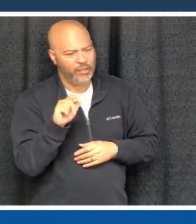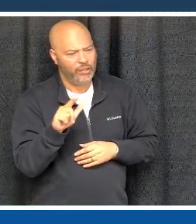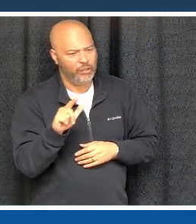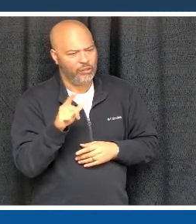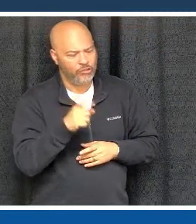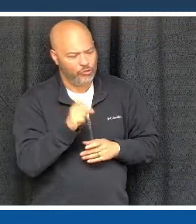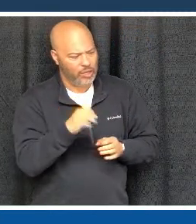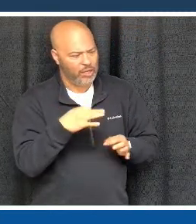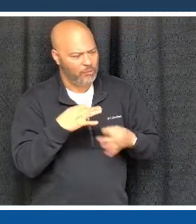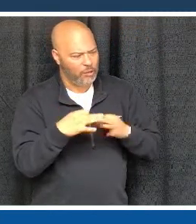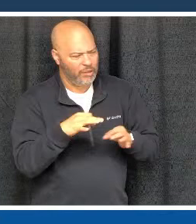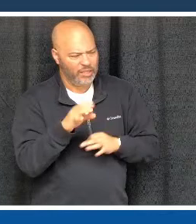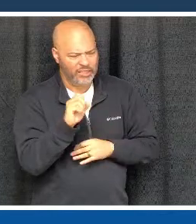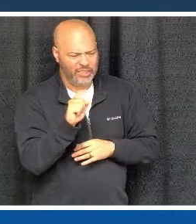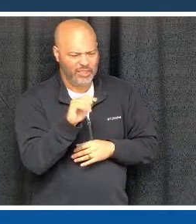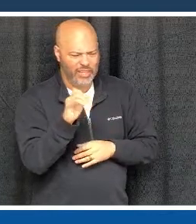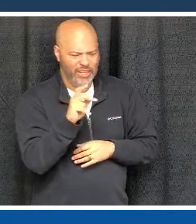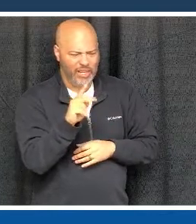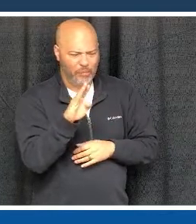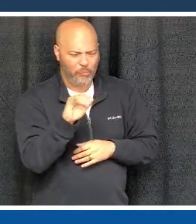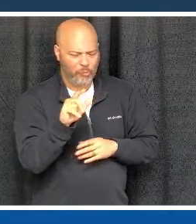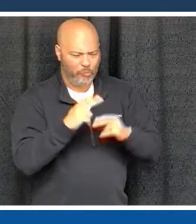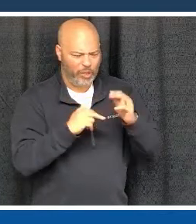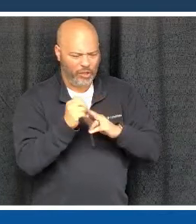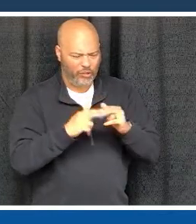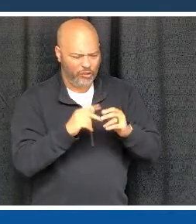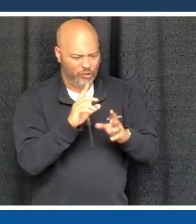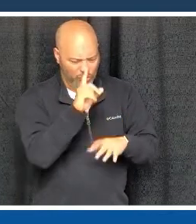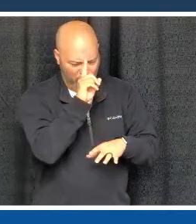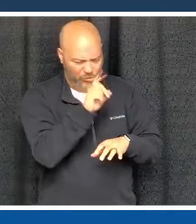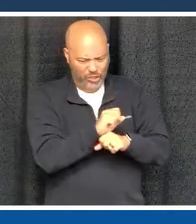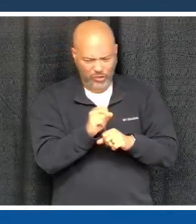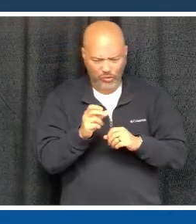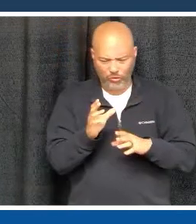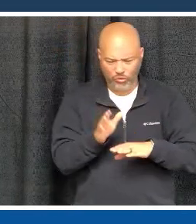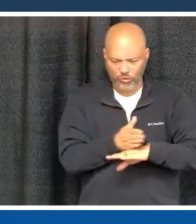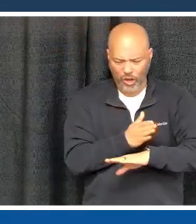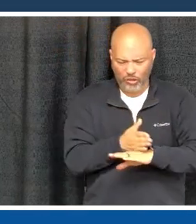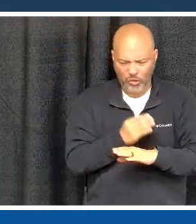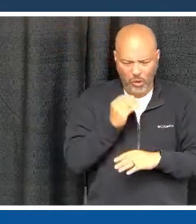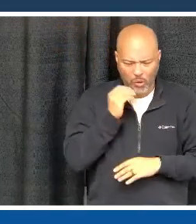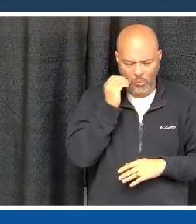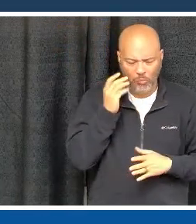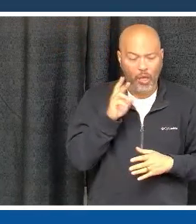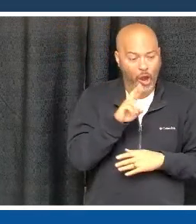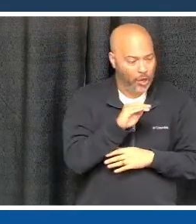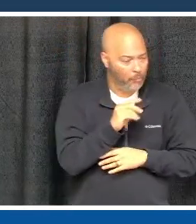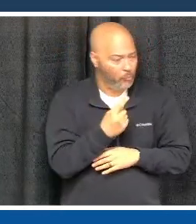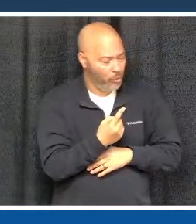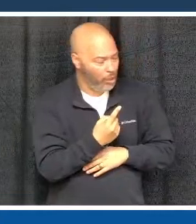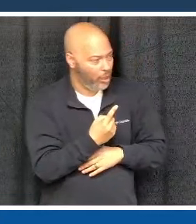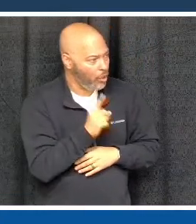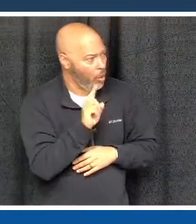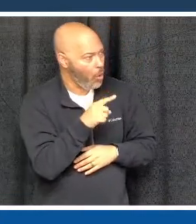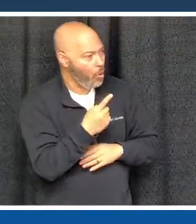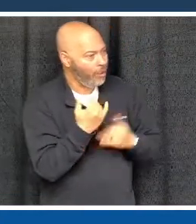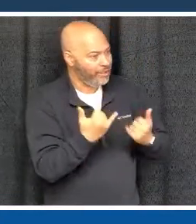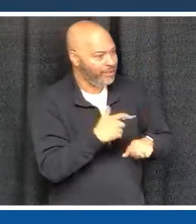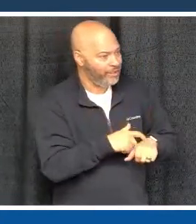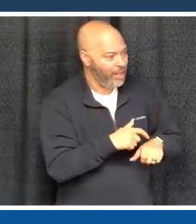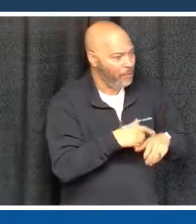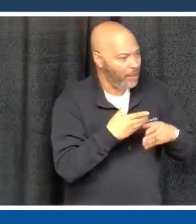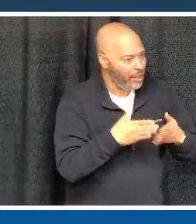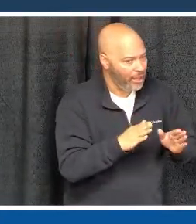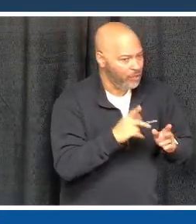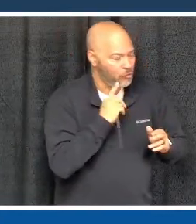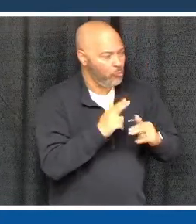the stick-built traditional construction home? Sure. And So RM1 only at this time allows you